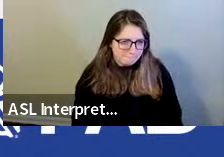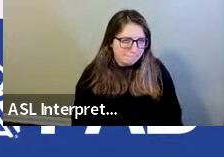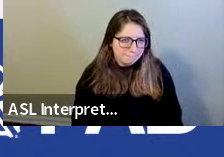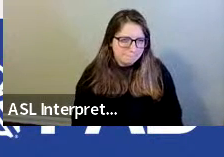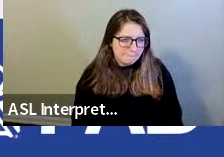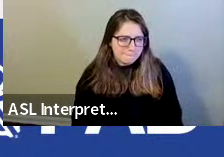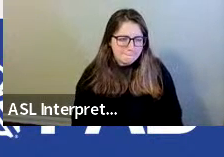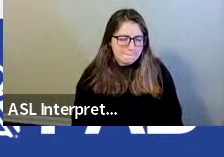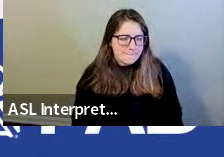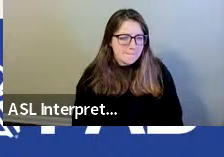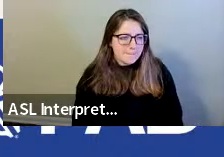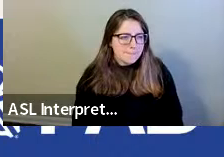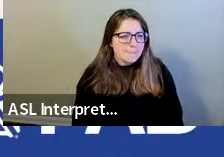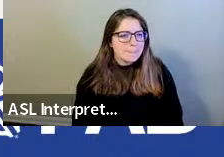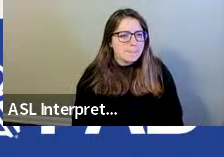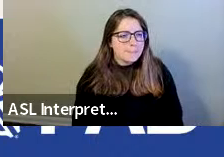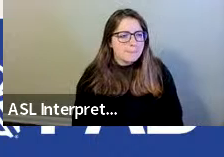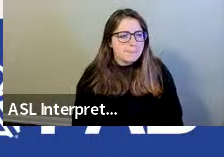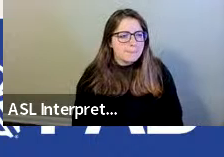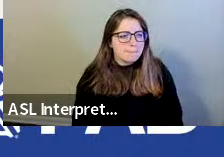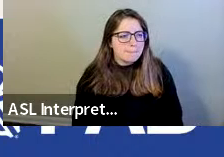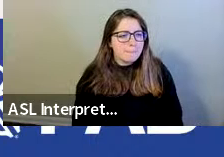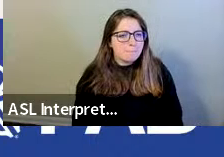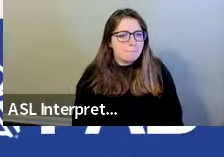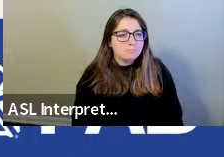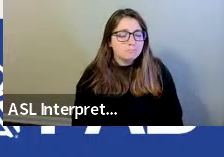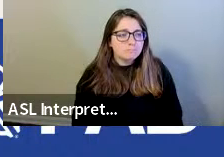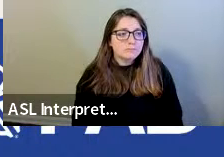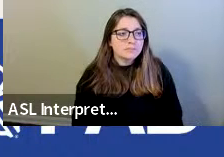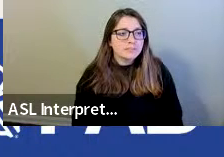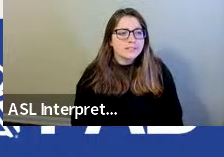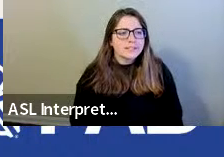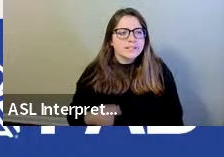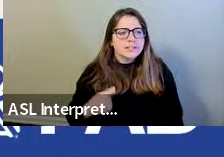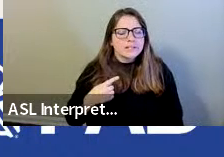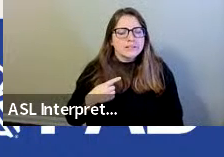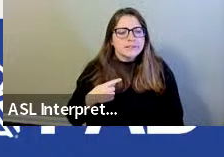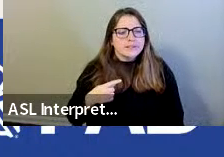We're seeing, one, a lot of discretion. We're seeing a lot of